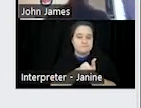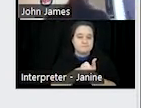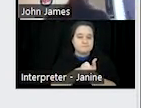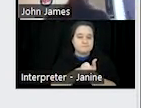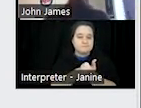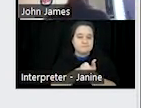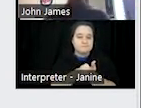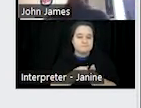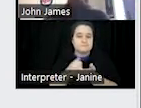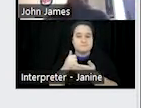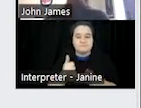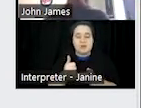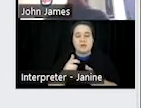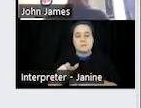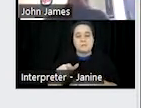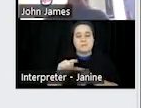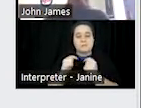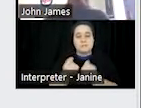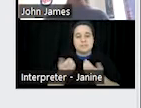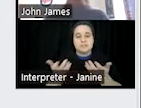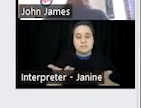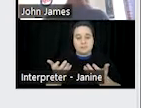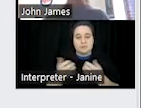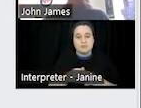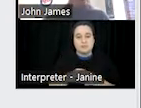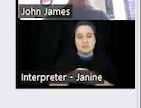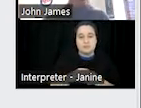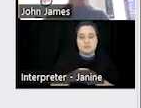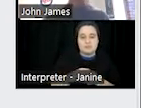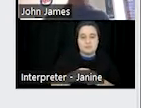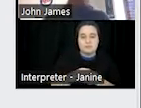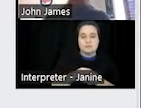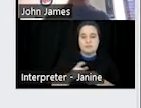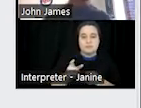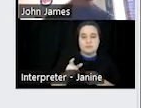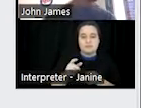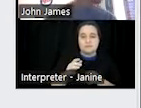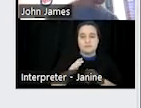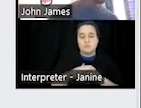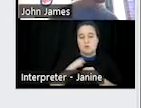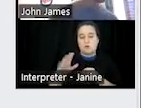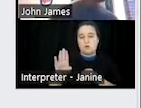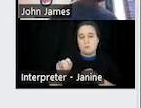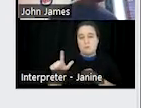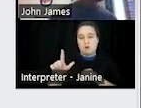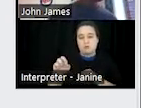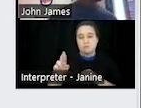NBA G League team here in Sioux Falls called the Skyfirst, who's a G League affiliate to the Miami Heat. So I was on the ball crew.